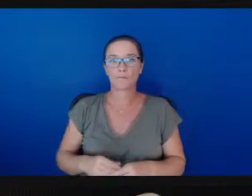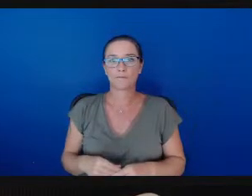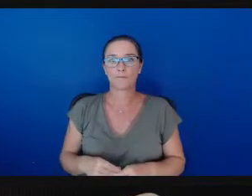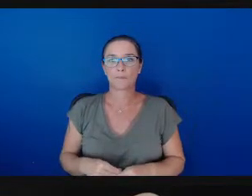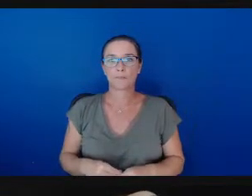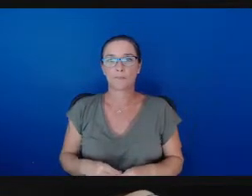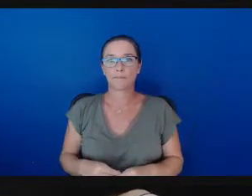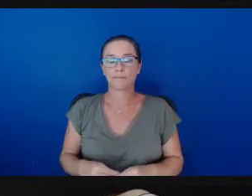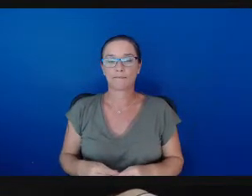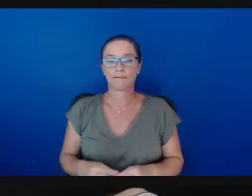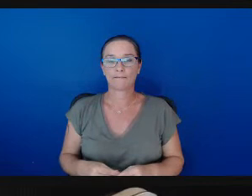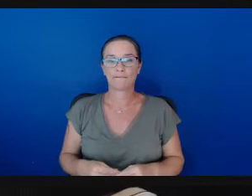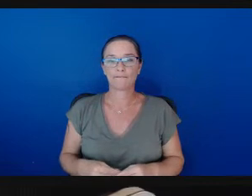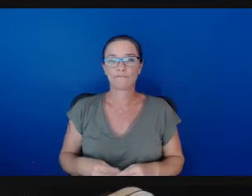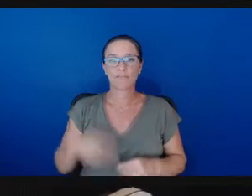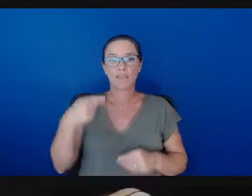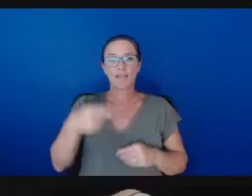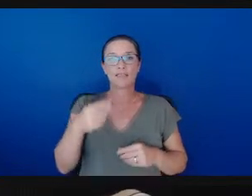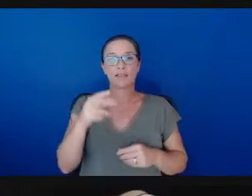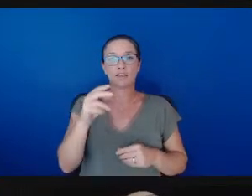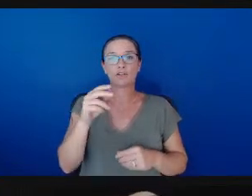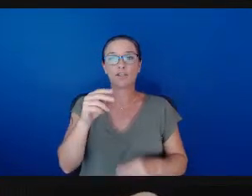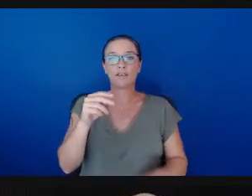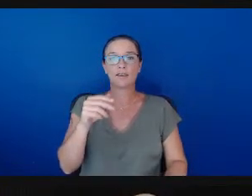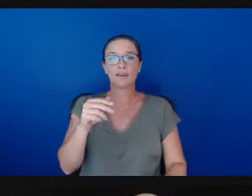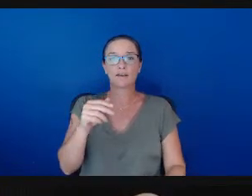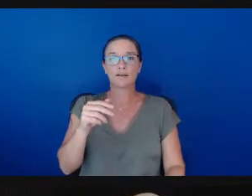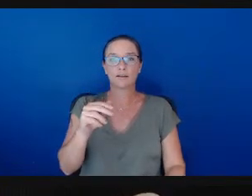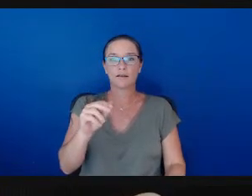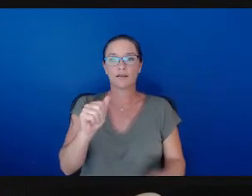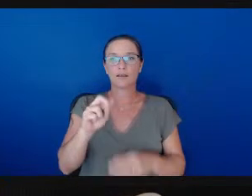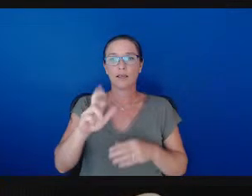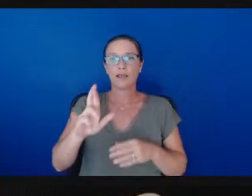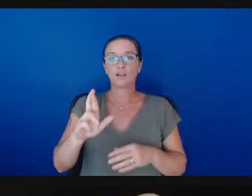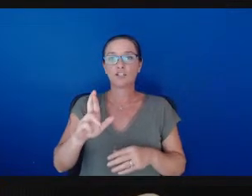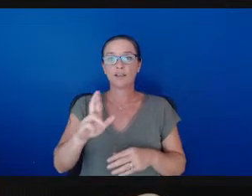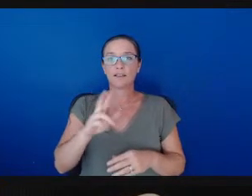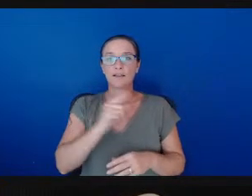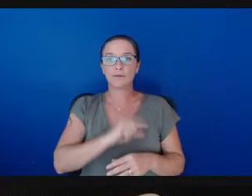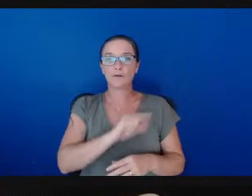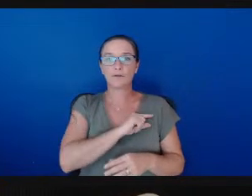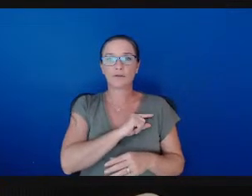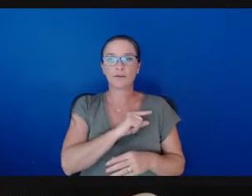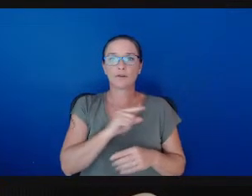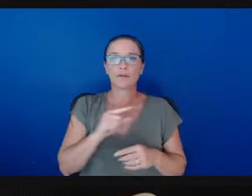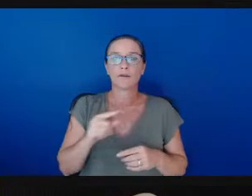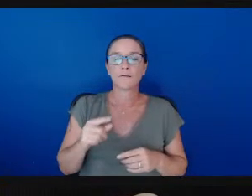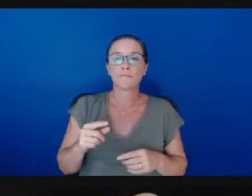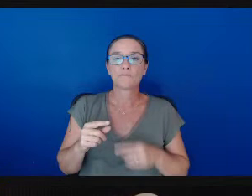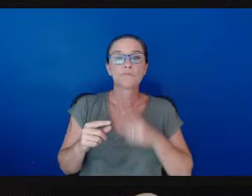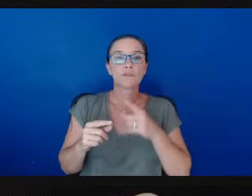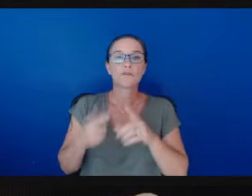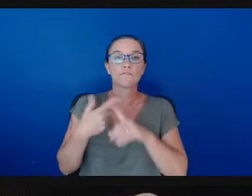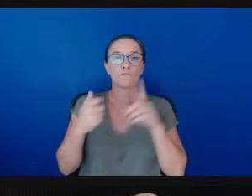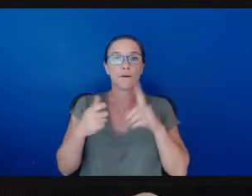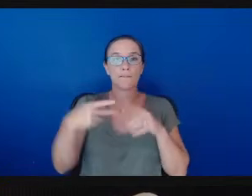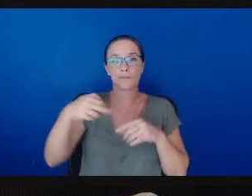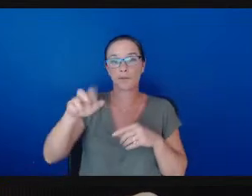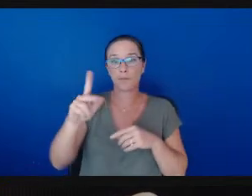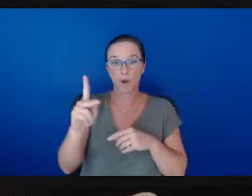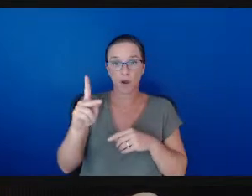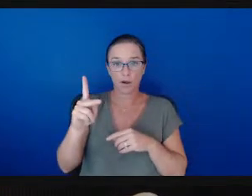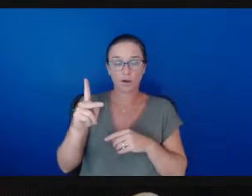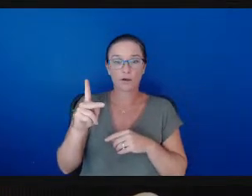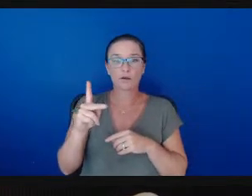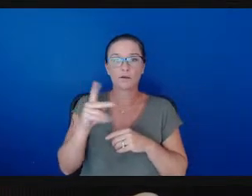here. This is the air quality map from the national park showing SO2 and particulate matter readings at different parts of the national